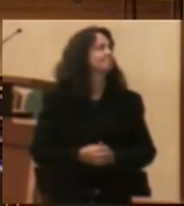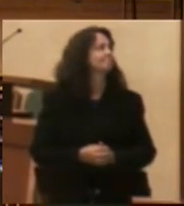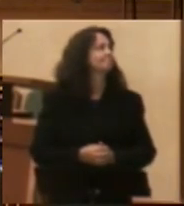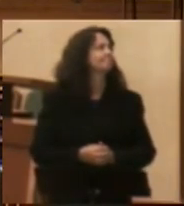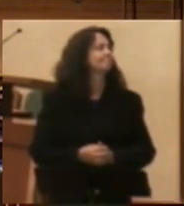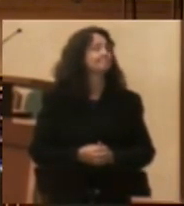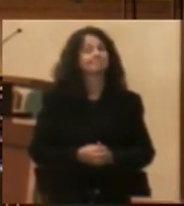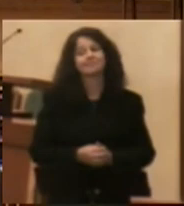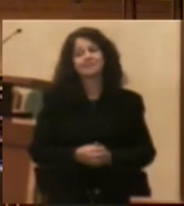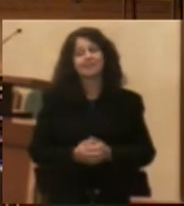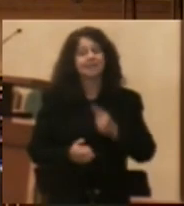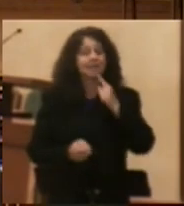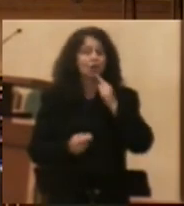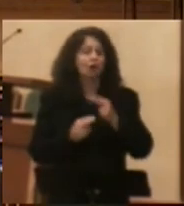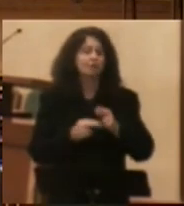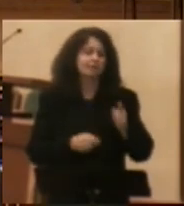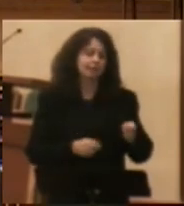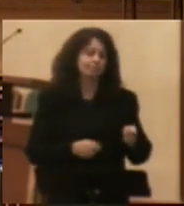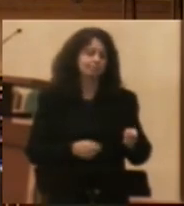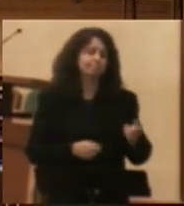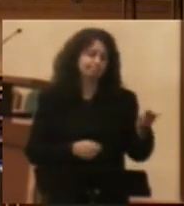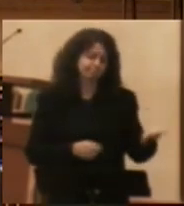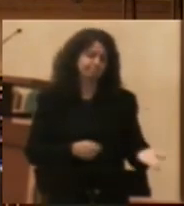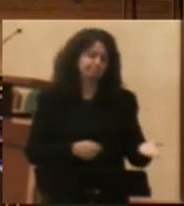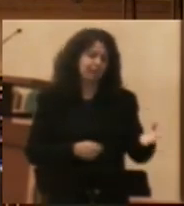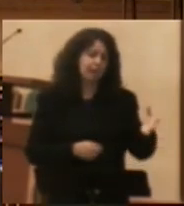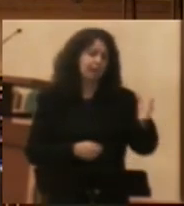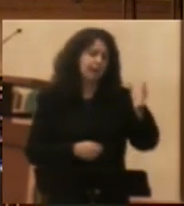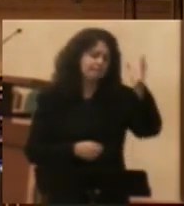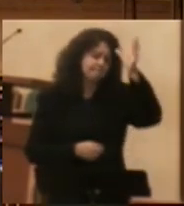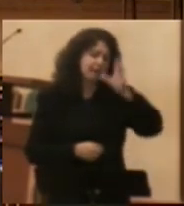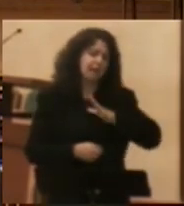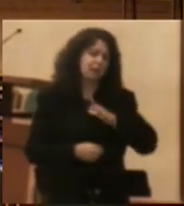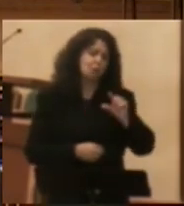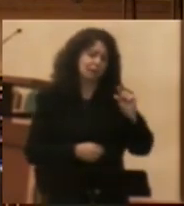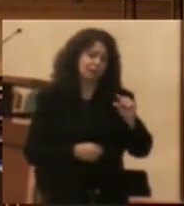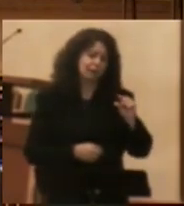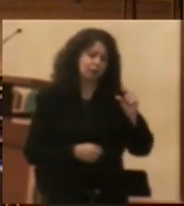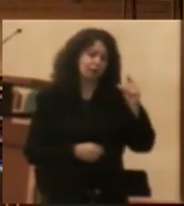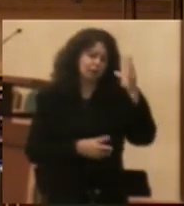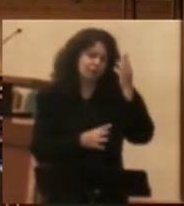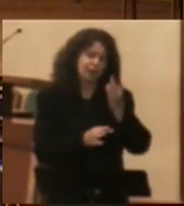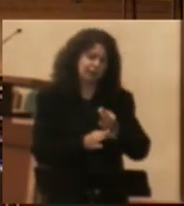calls Peter a man of little faith.